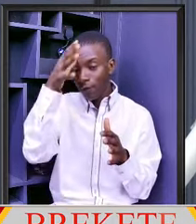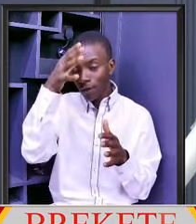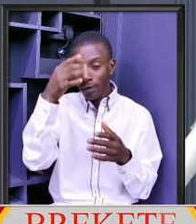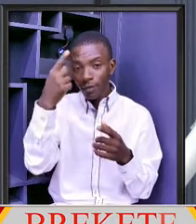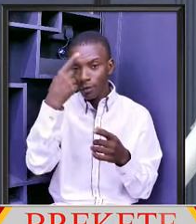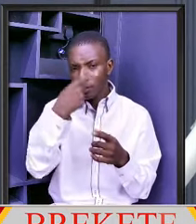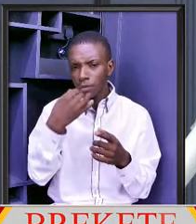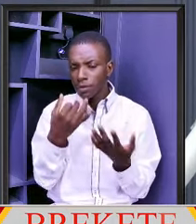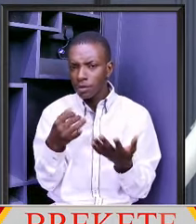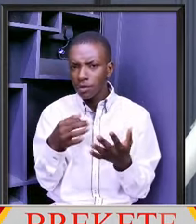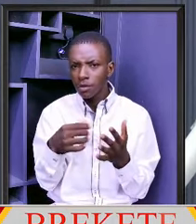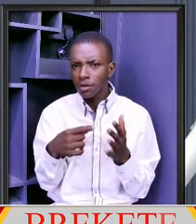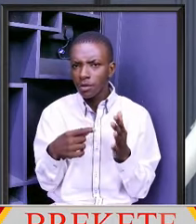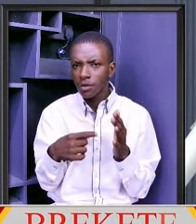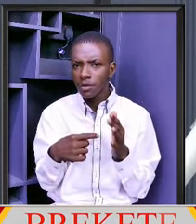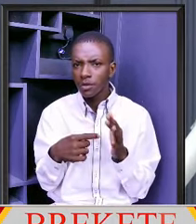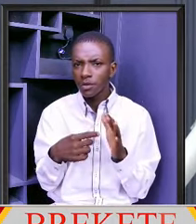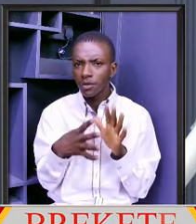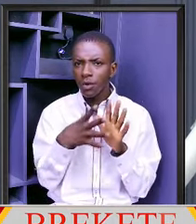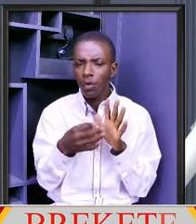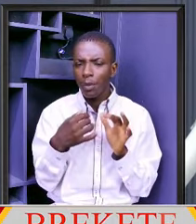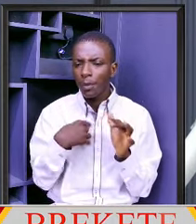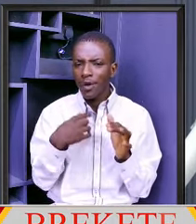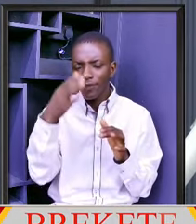I say I use that to resemble my father.